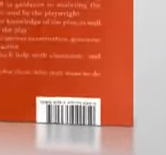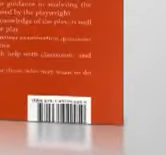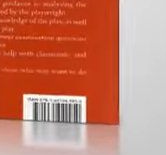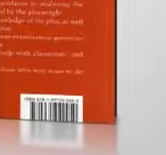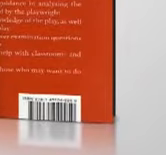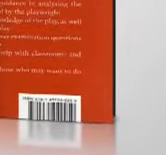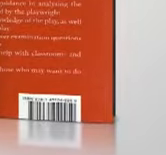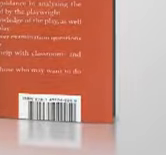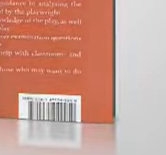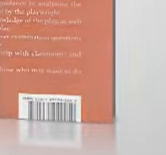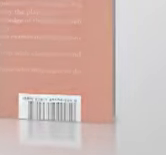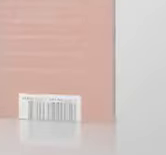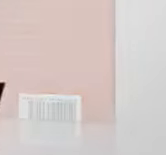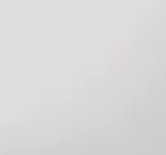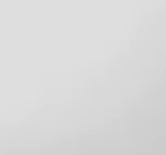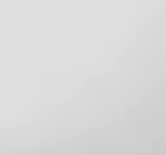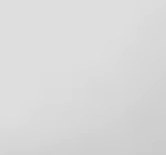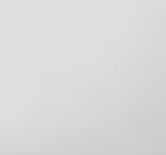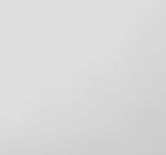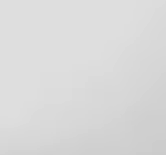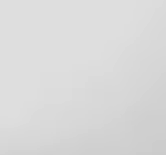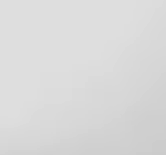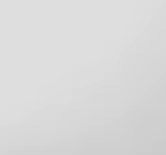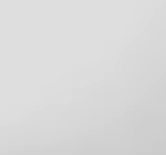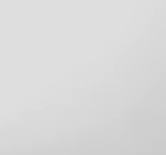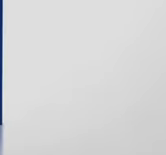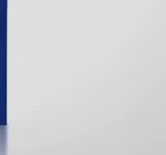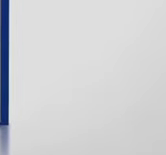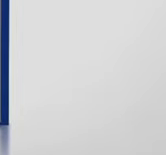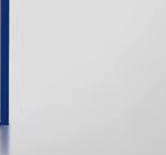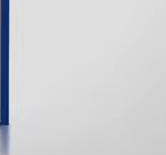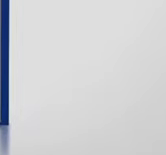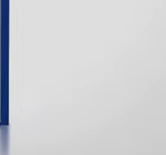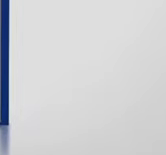Macmillan Education Eswatini.